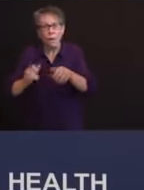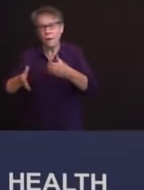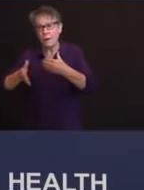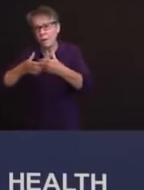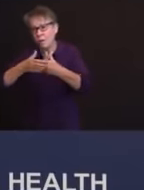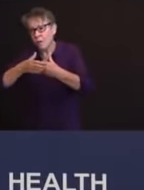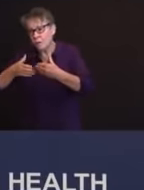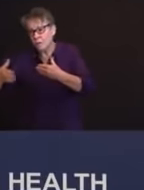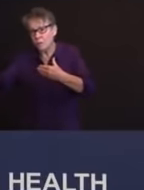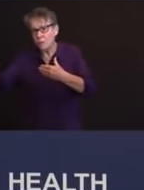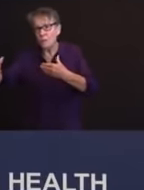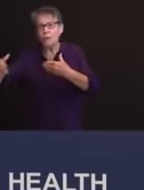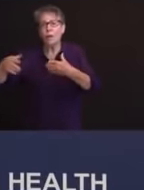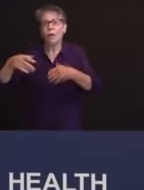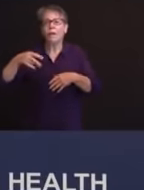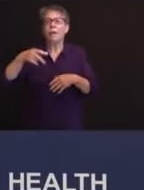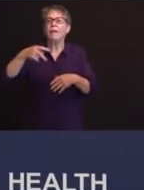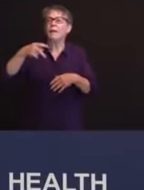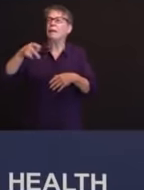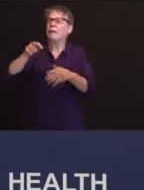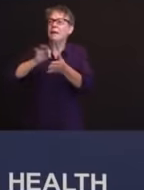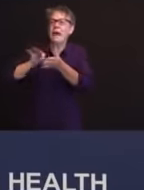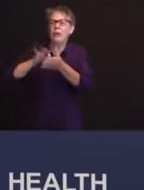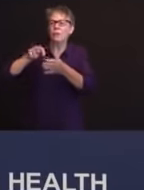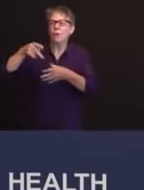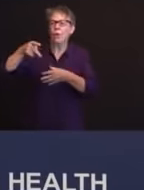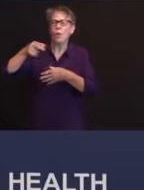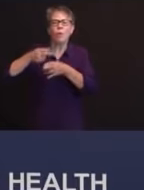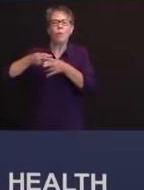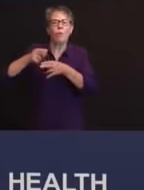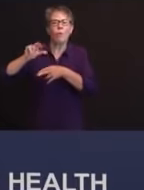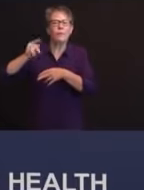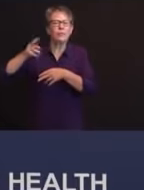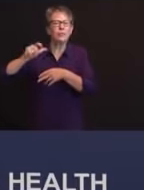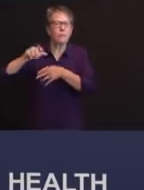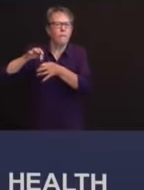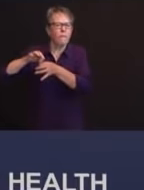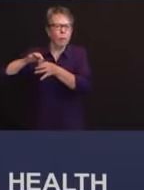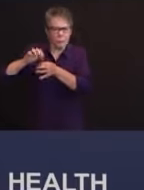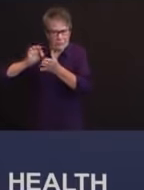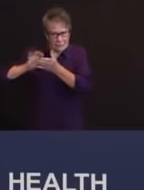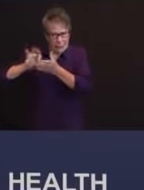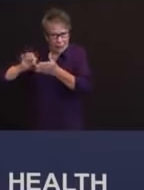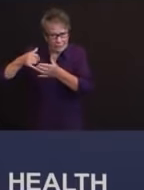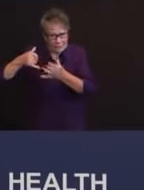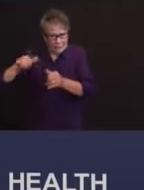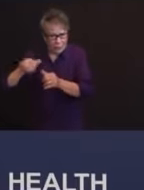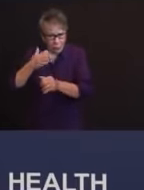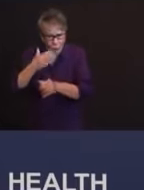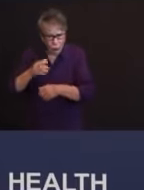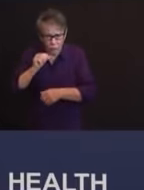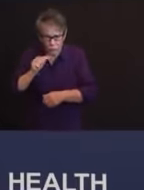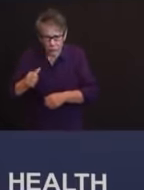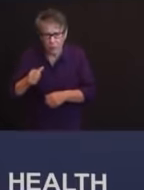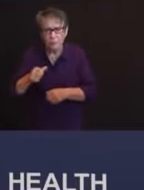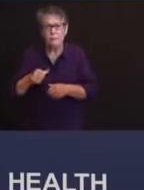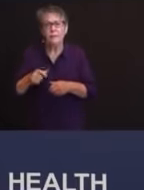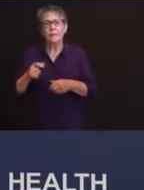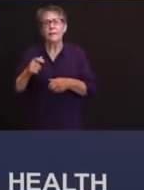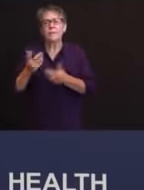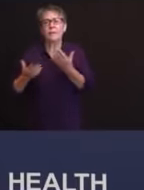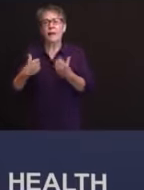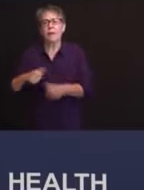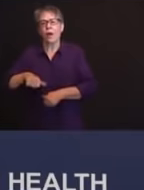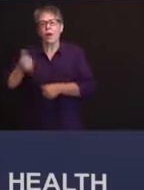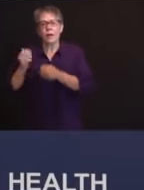go up. Now, shifting gears for our reaction to other numbers that of late have continued to increase, unfortunately,